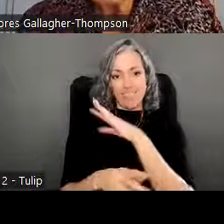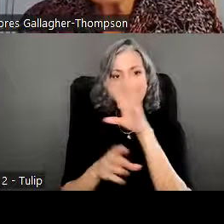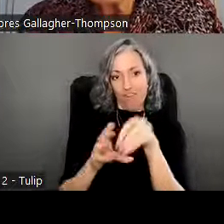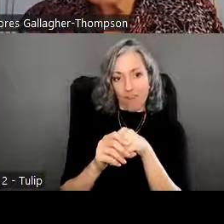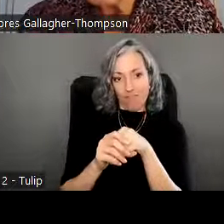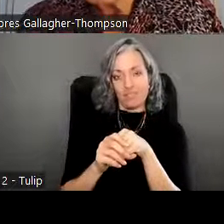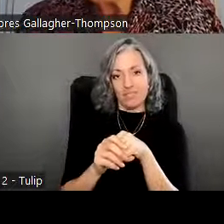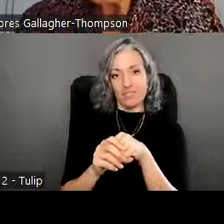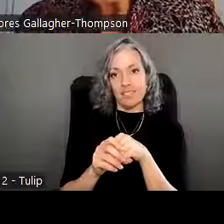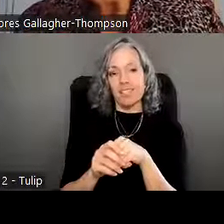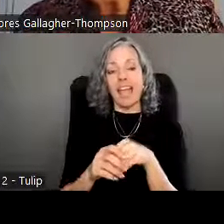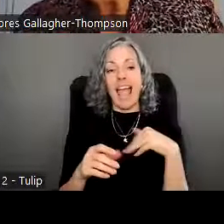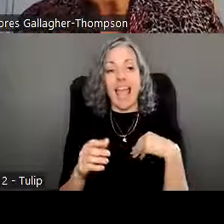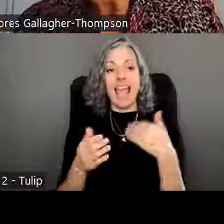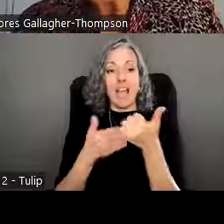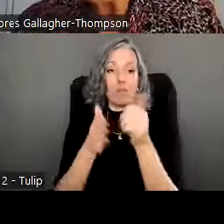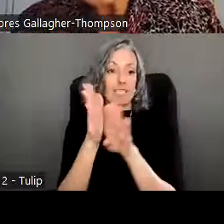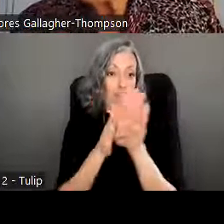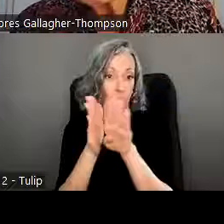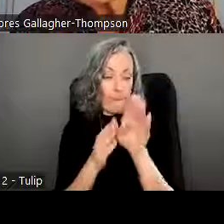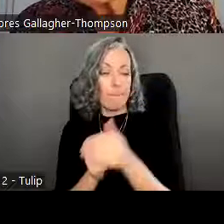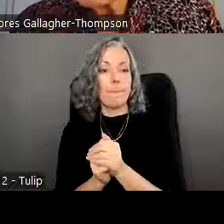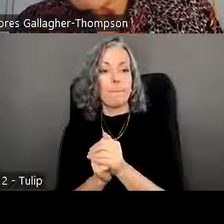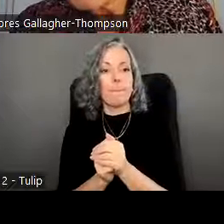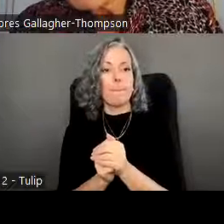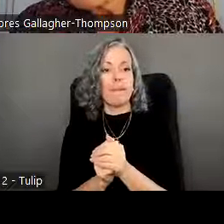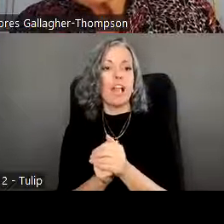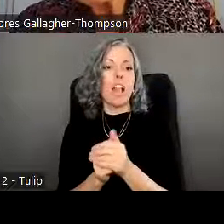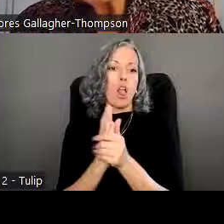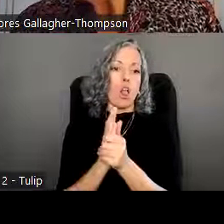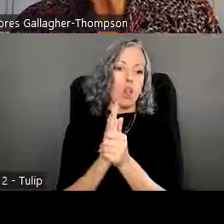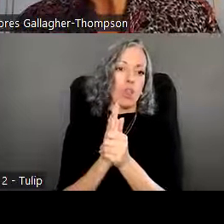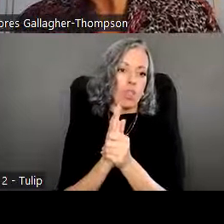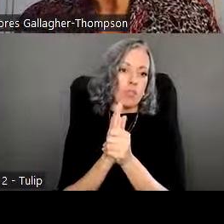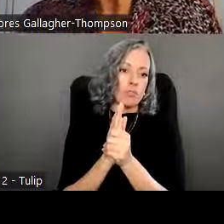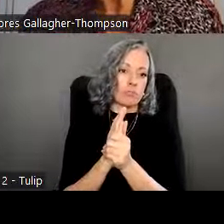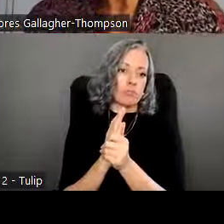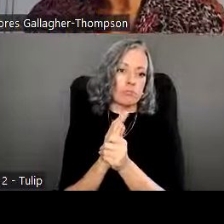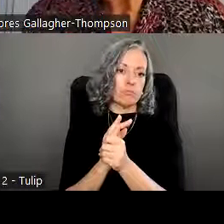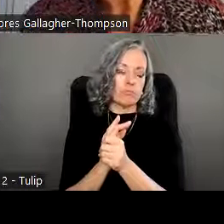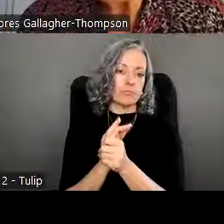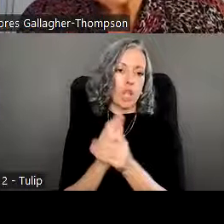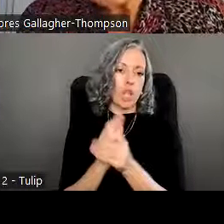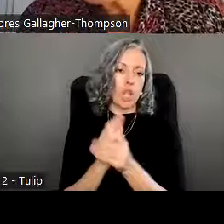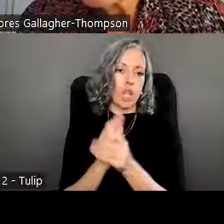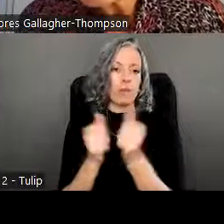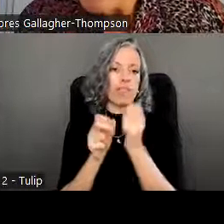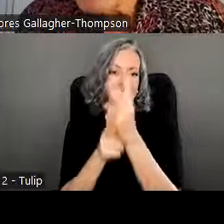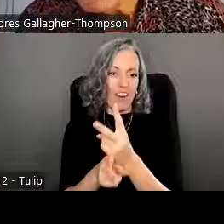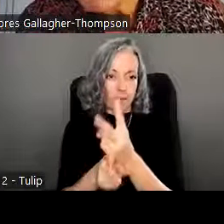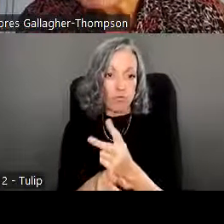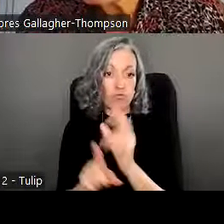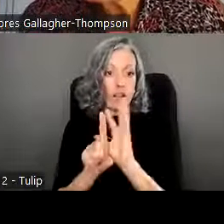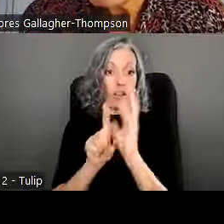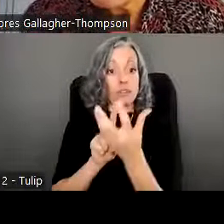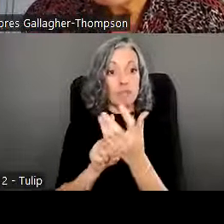that I helped to develop, and the Caregiver Thrive, Learn, and Connect. So Coping with Caregiving has been culturally